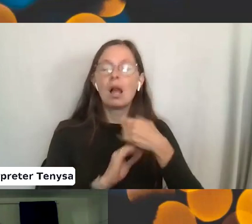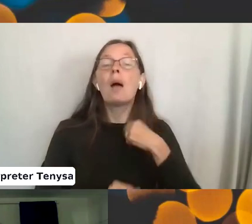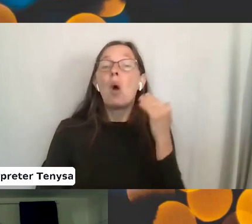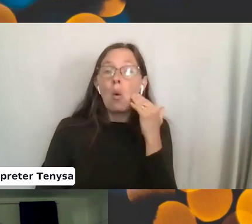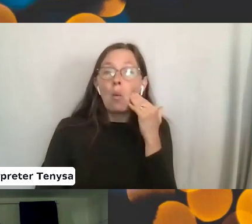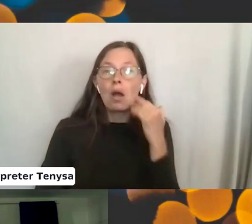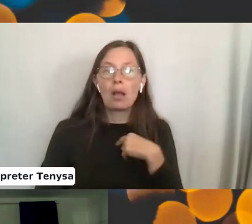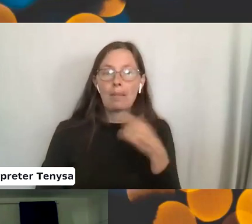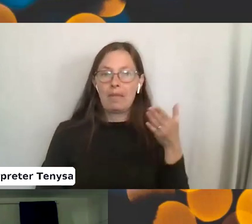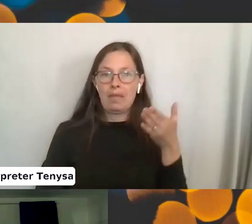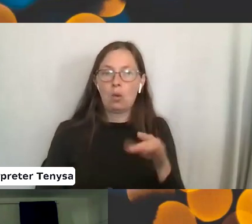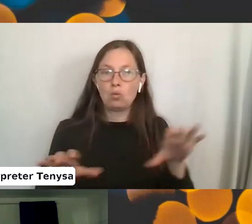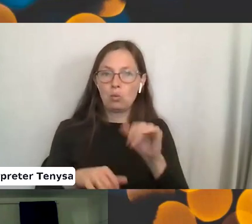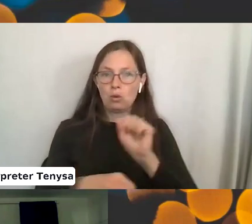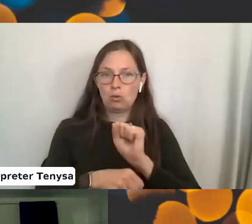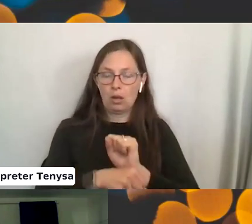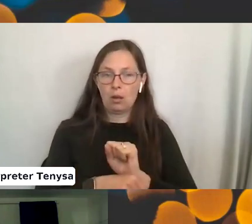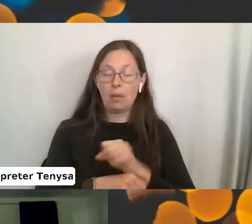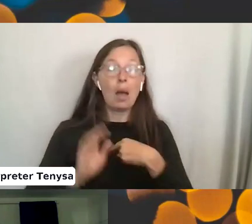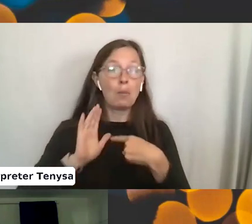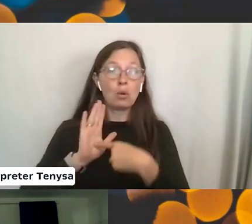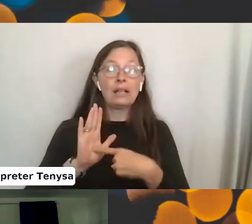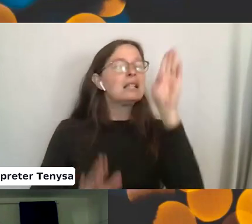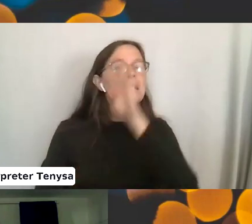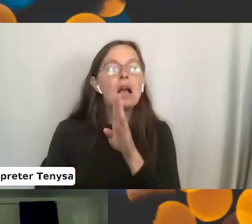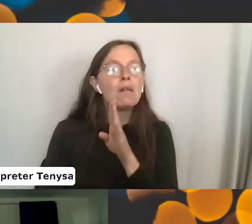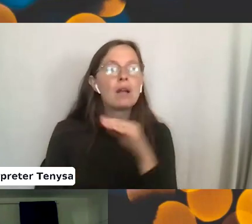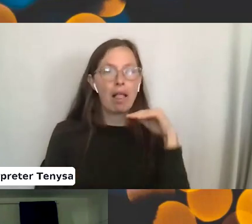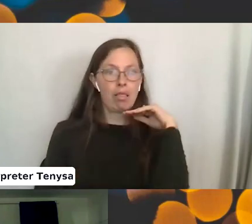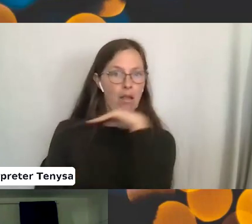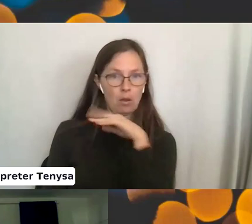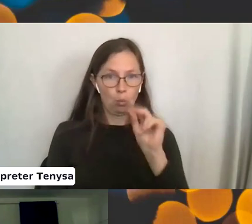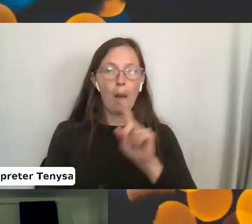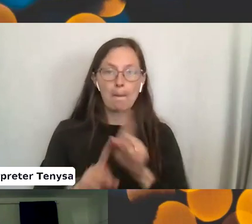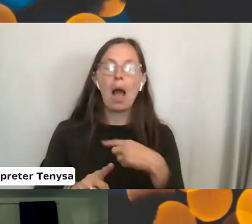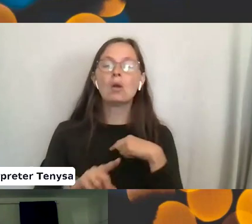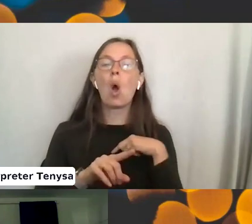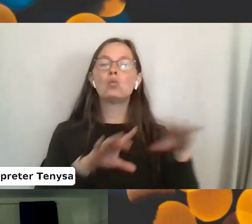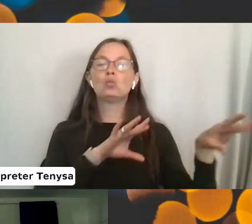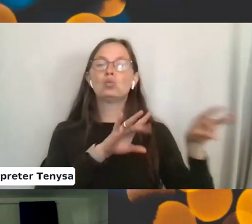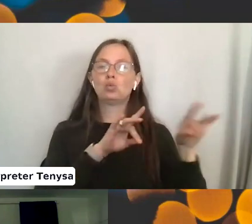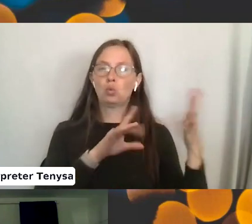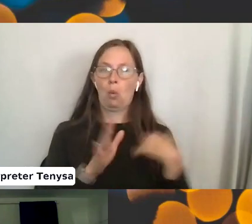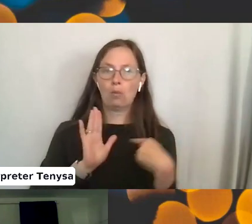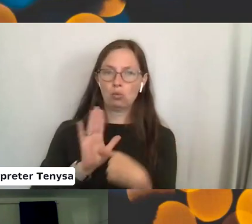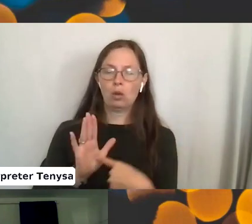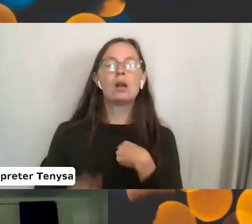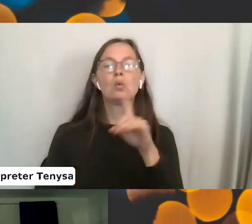I am there to do a job. What I present is never false, but I do choose what I present. I